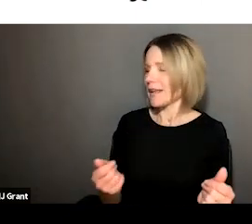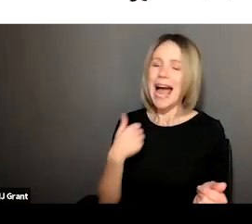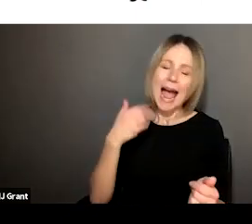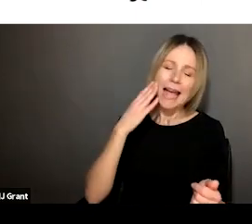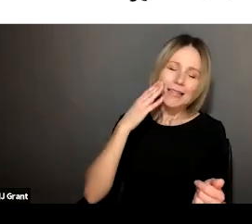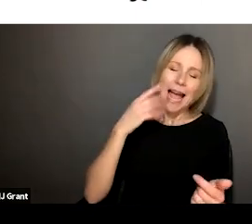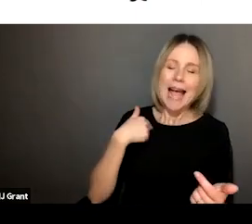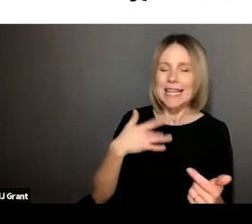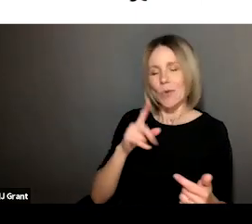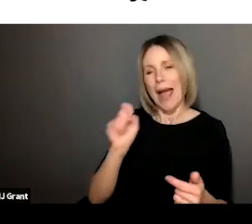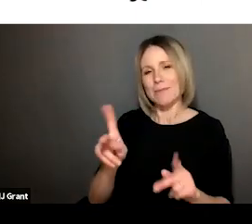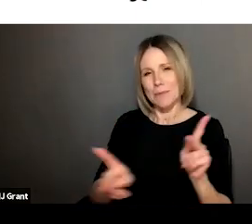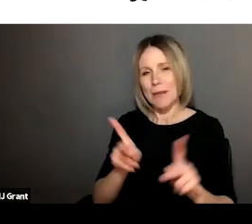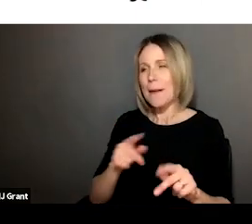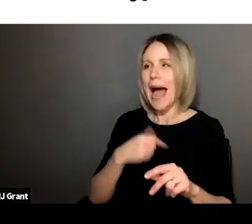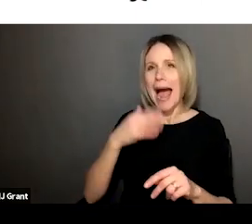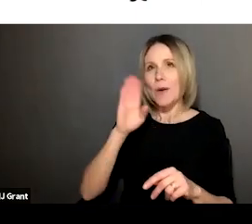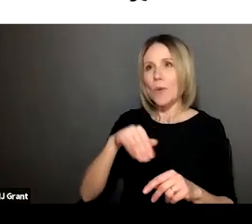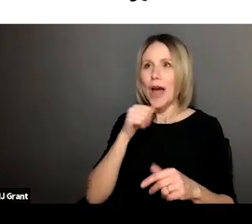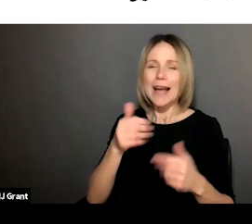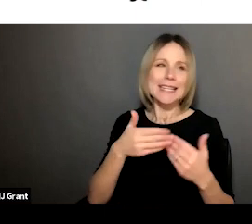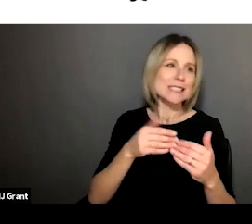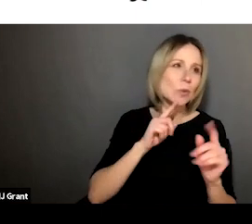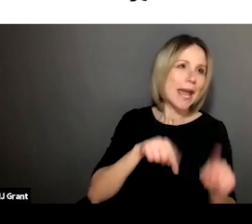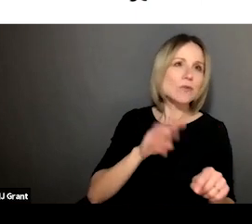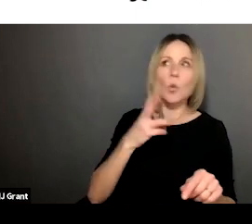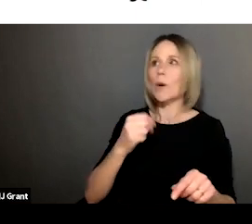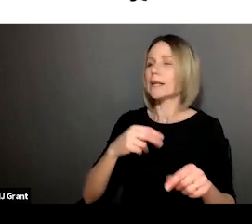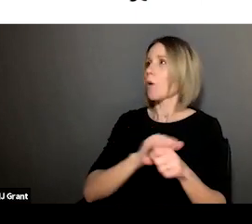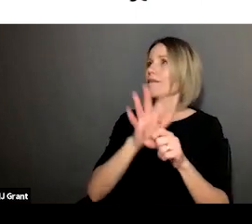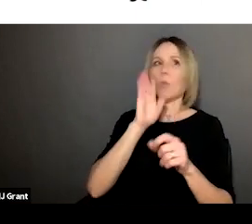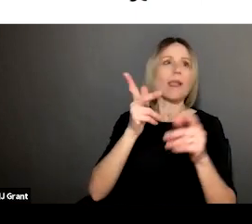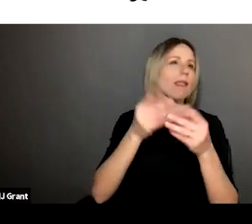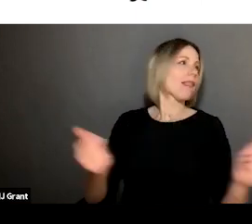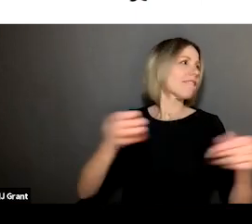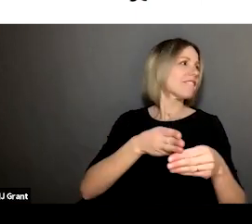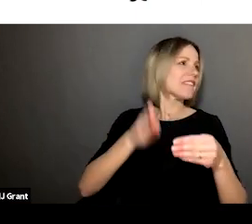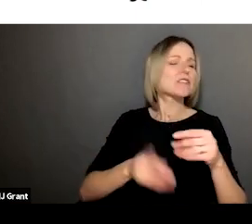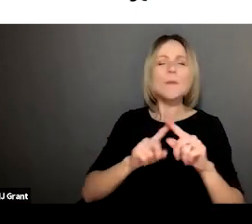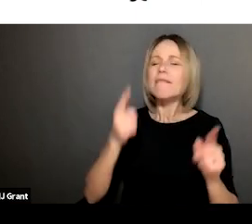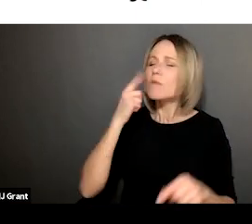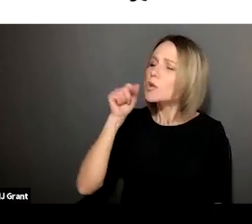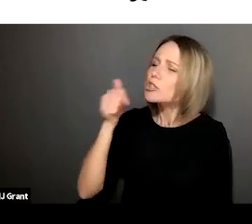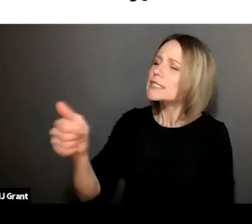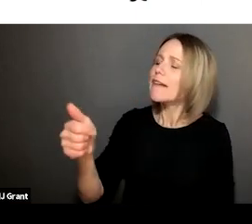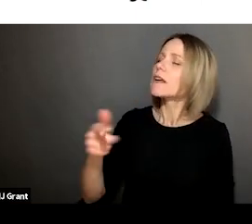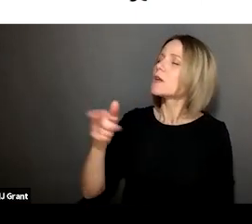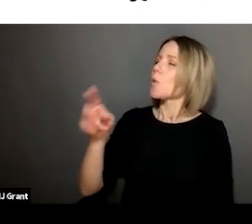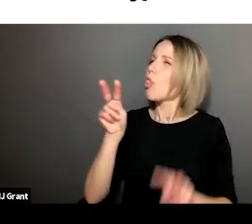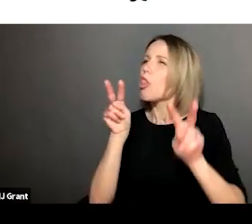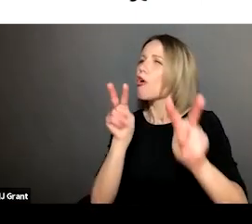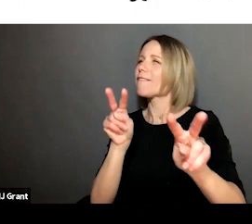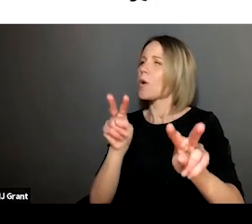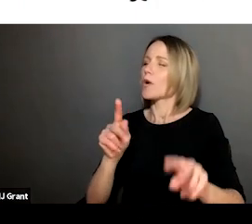just, draw a line under it and say, all right, we're done. But for you, what is the thing that you're looking forward to doing